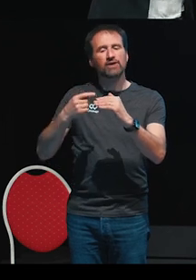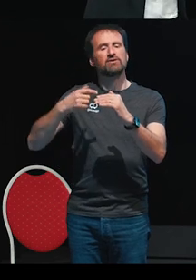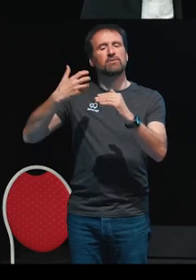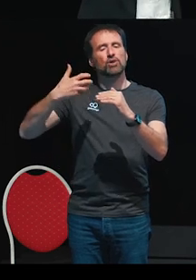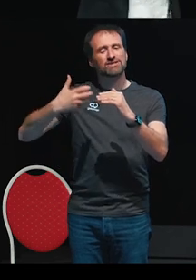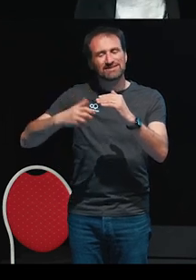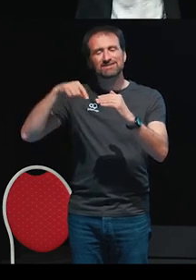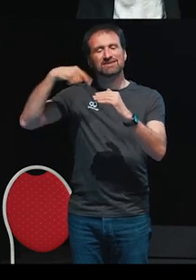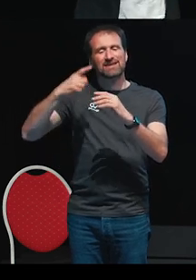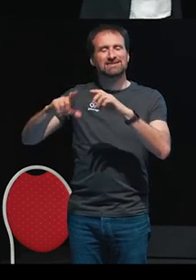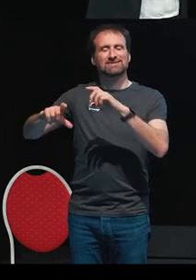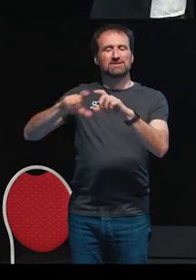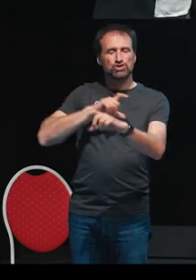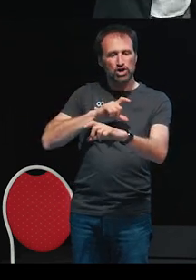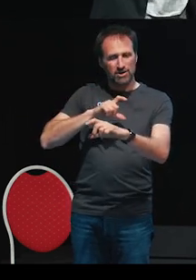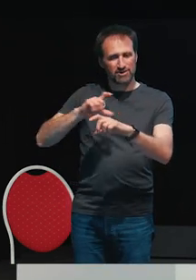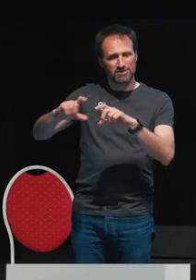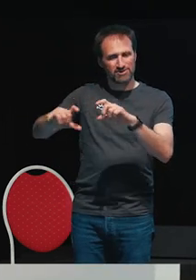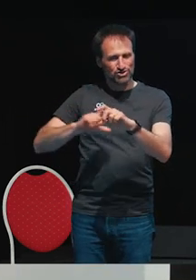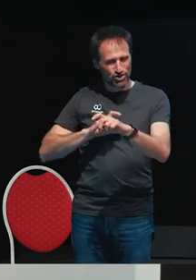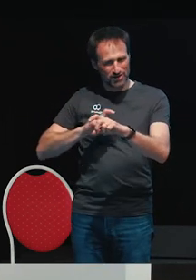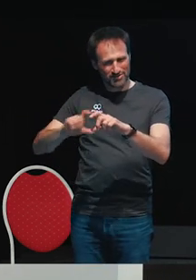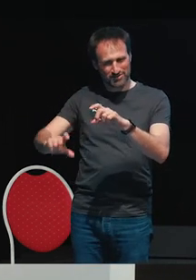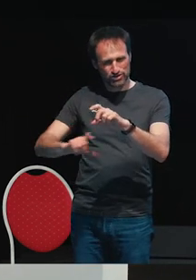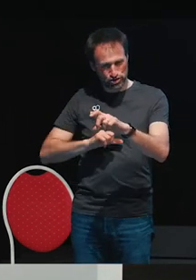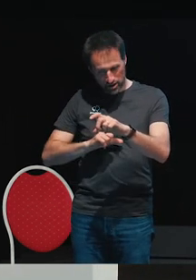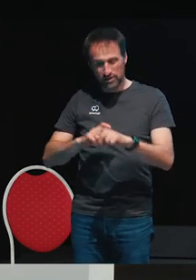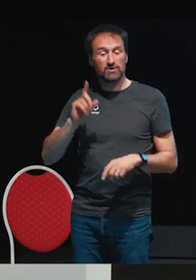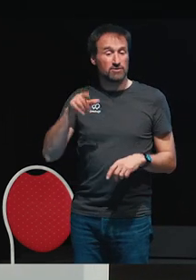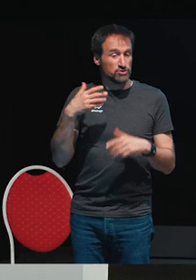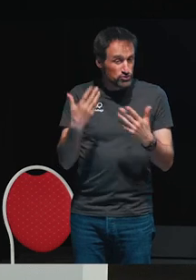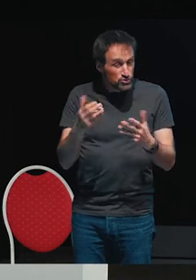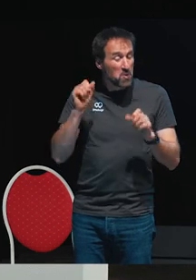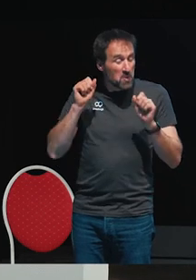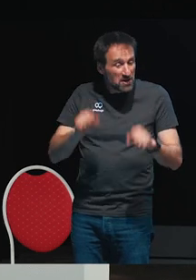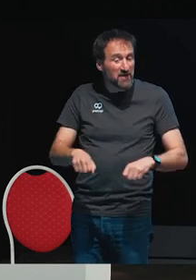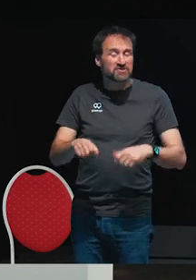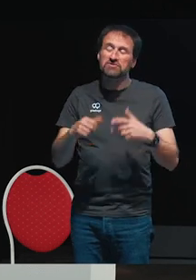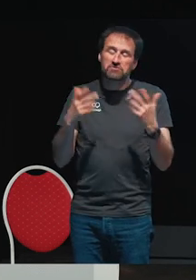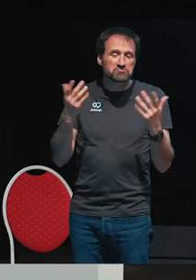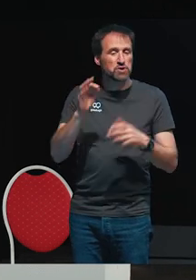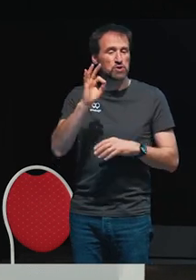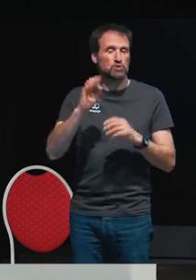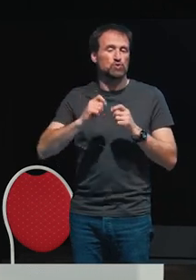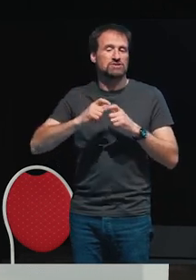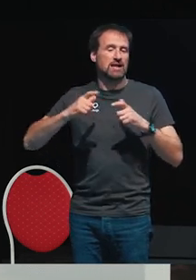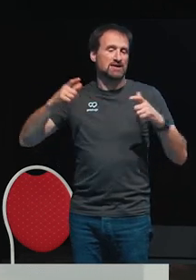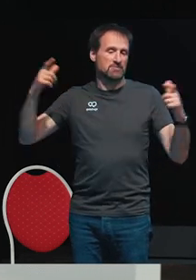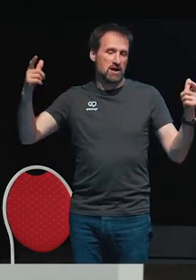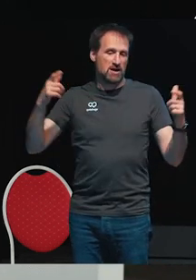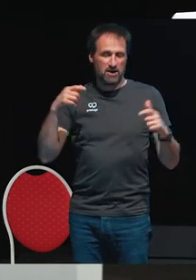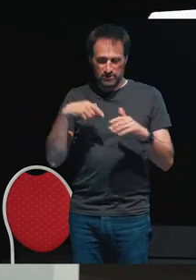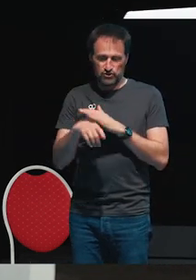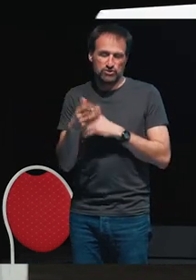also a good optimization, and you can achieve good scales with that optimization, even with using,